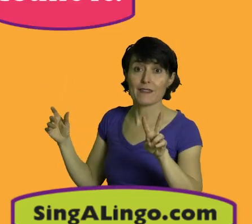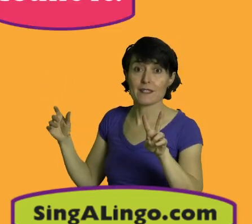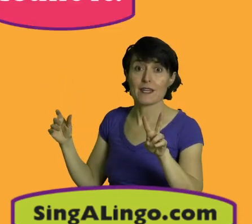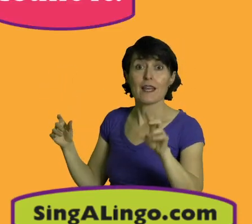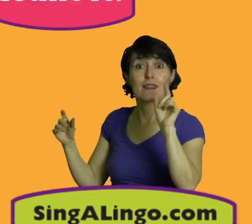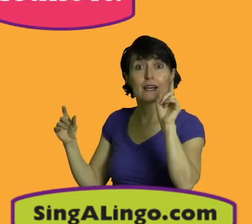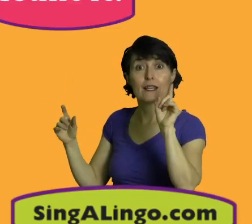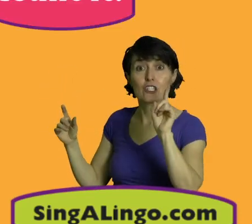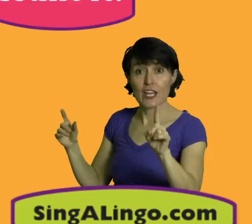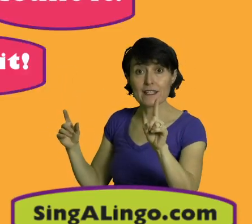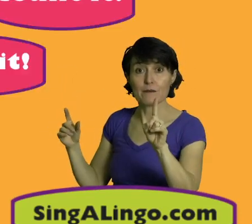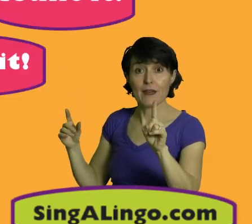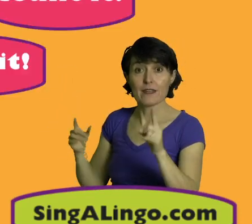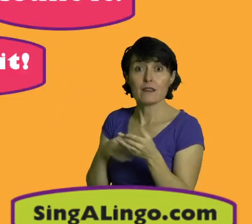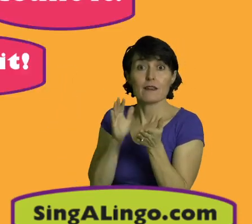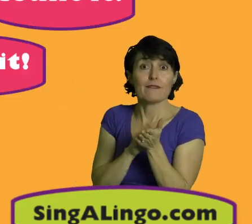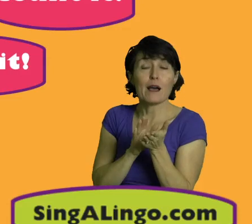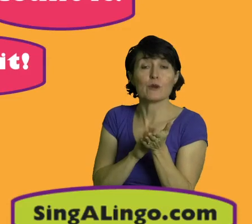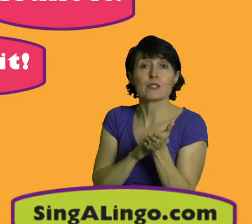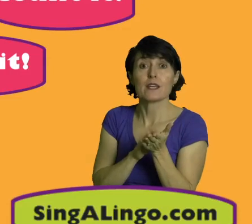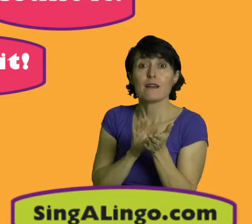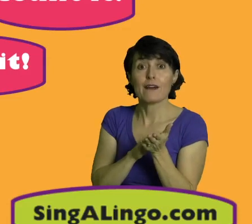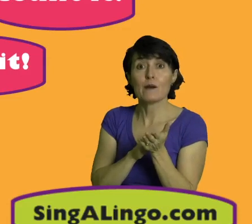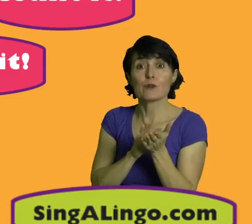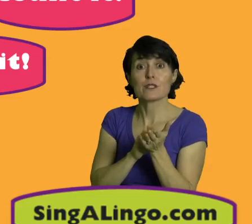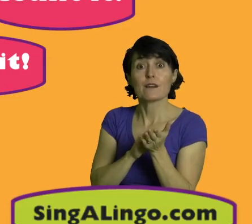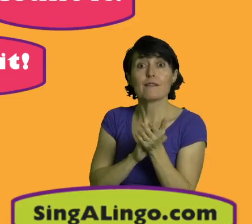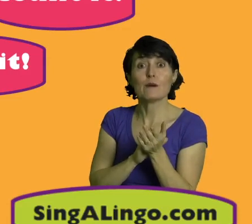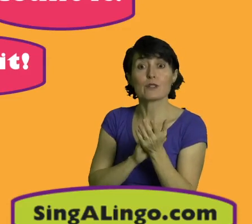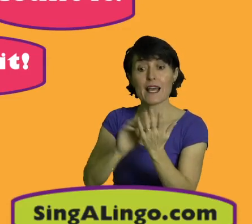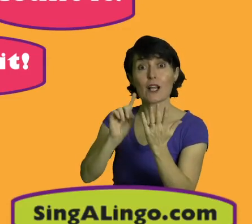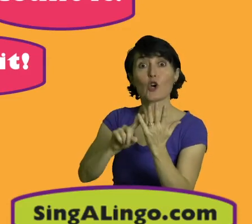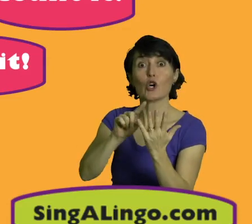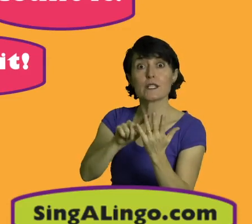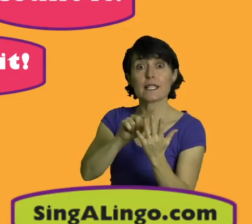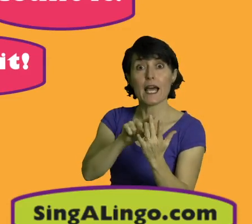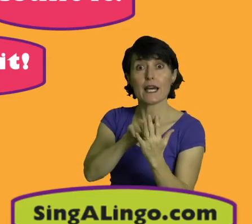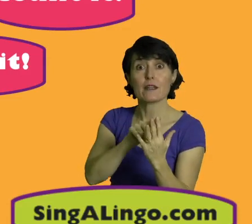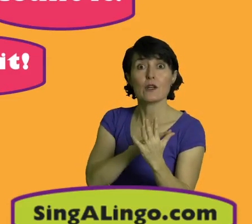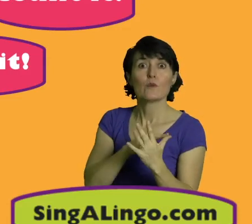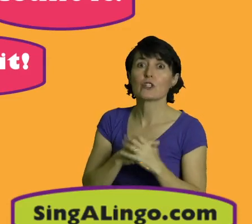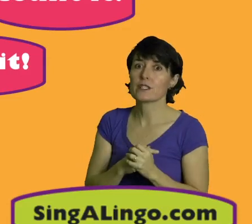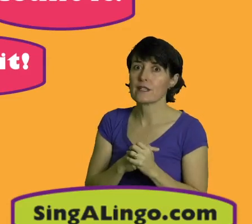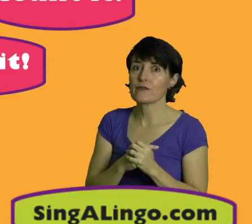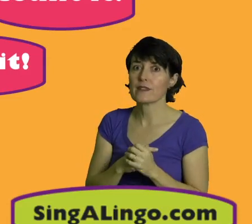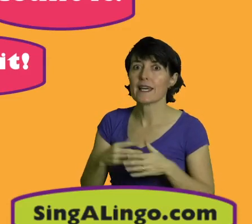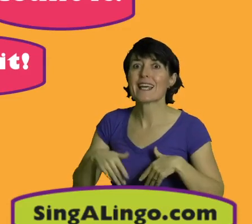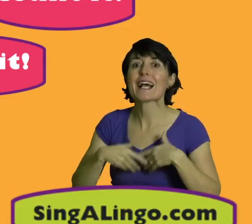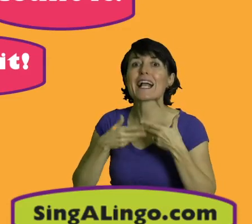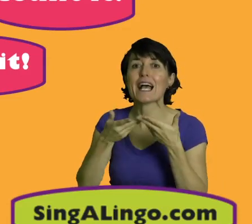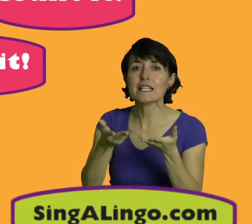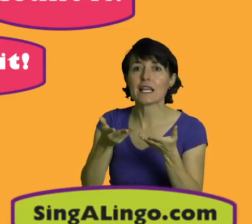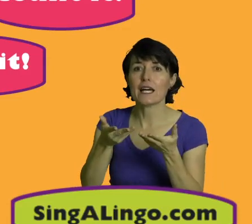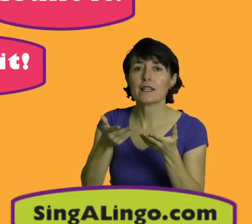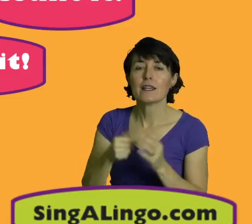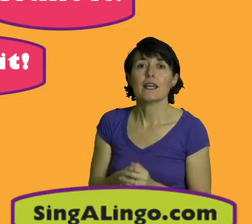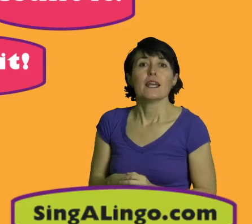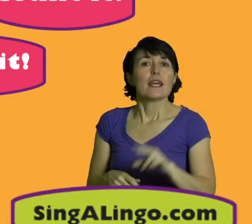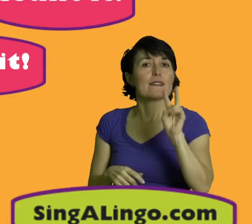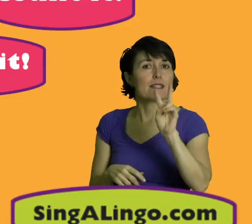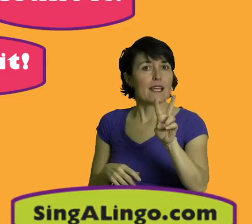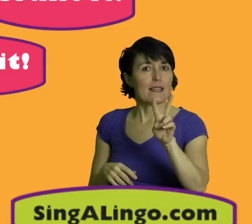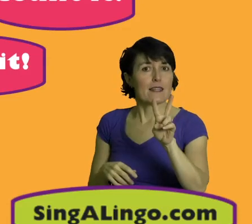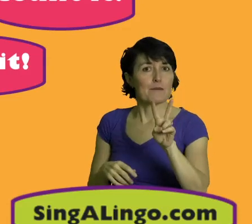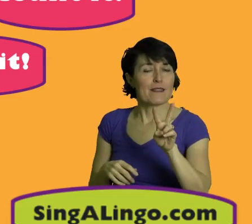two methods. The chanted method, vamos, vamos, vamos a contar, which is different than cantar.